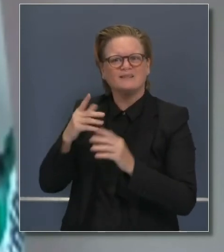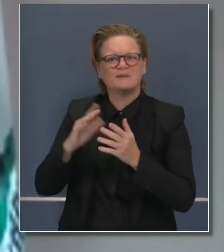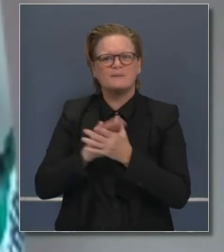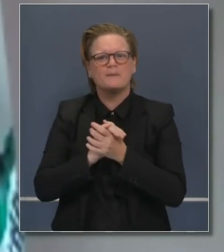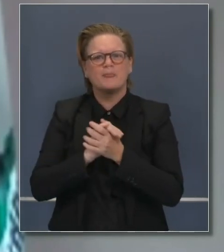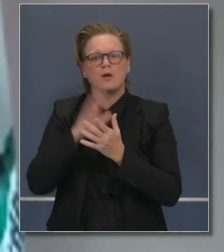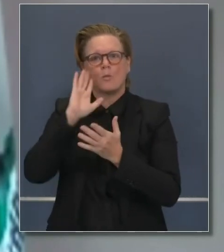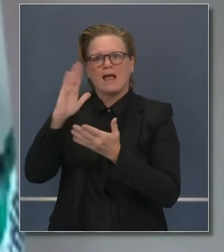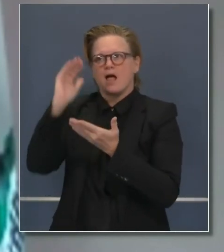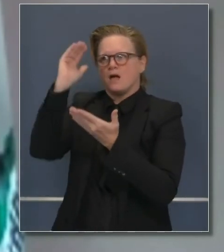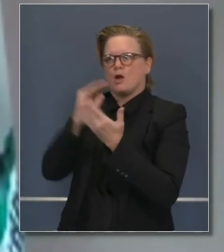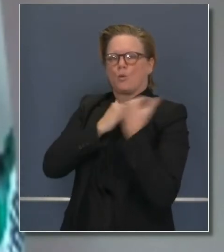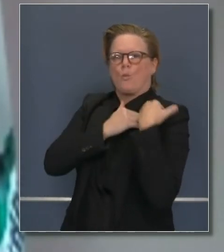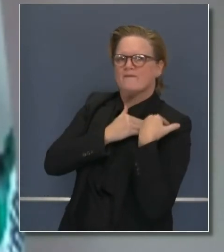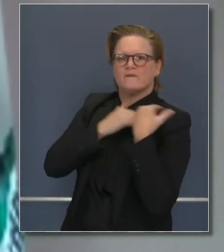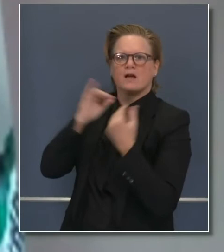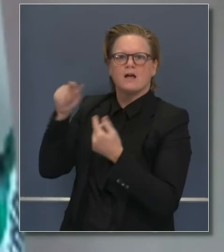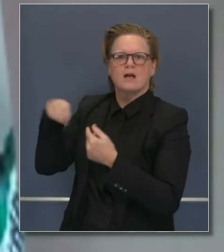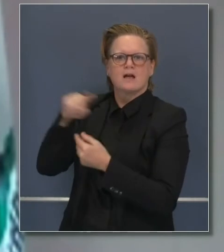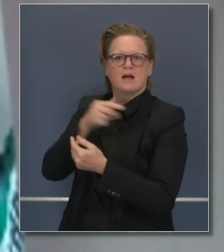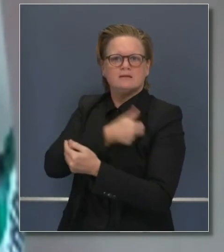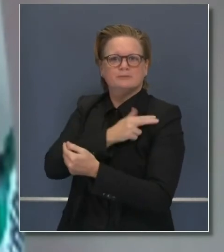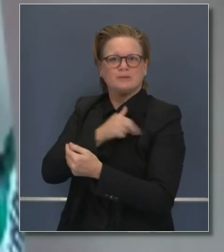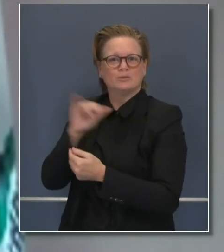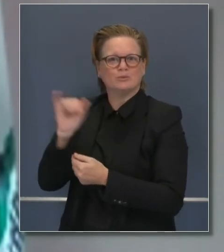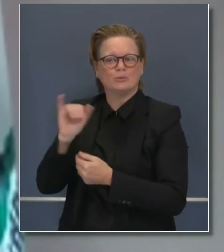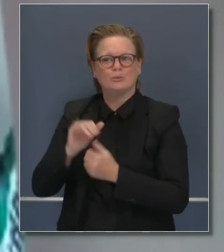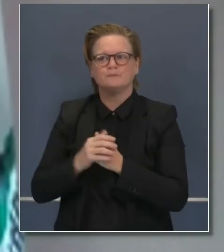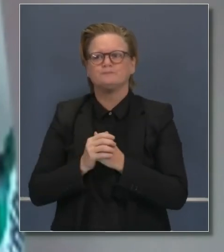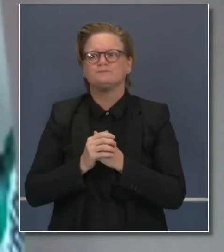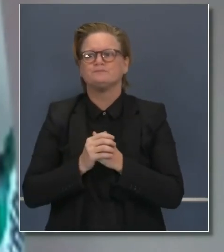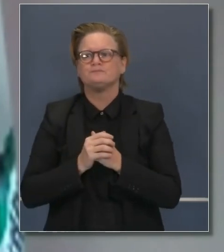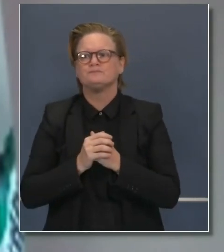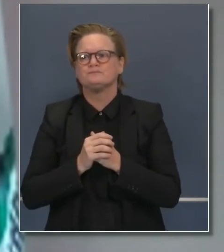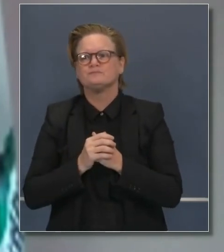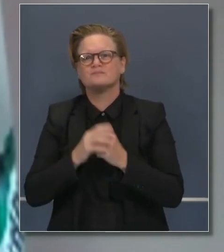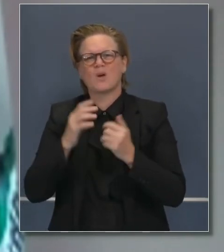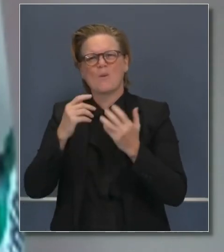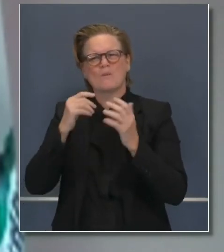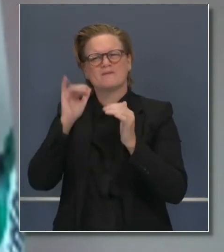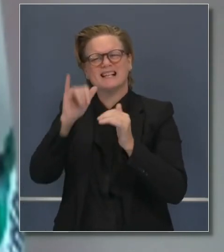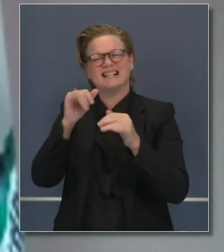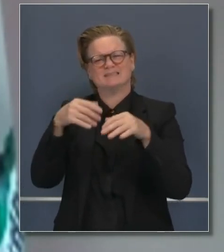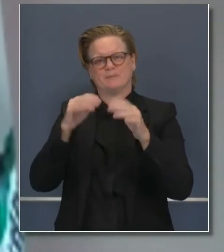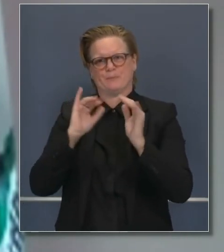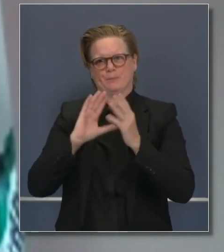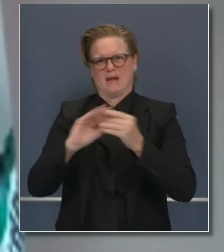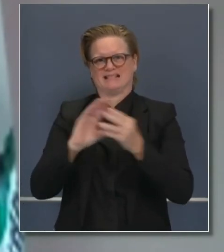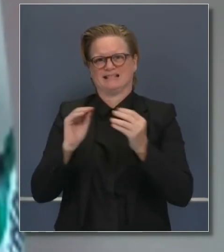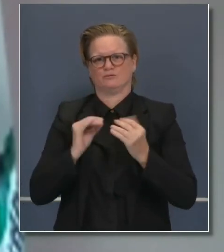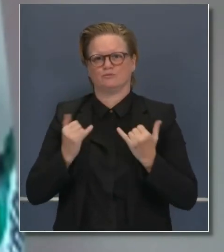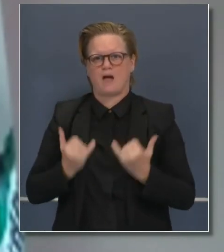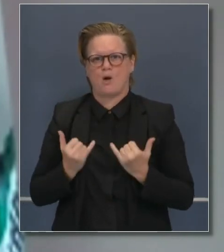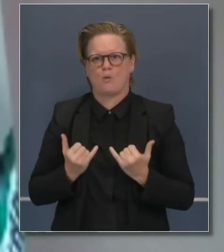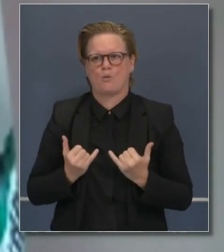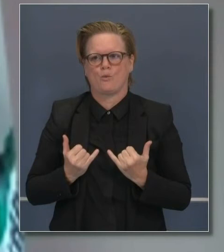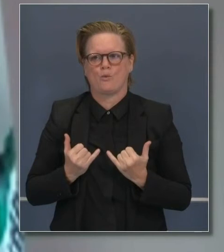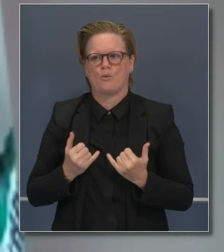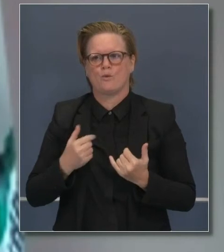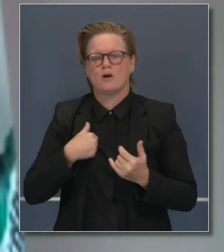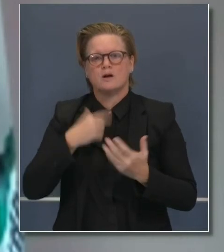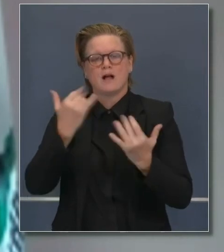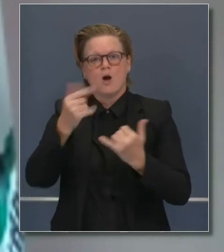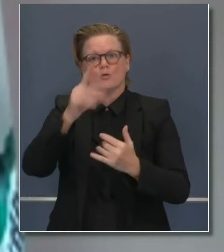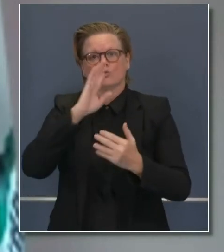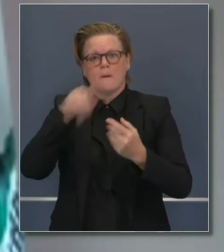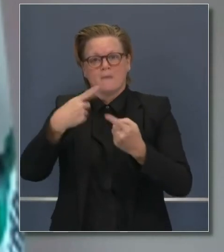And so that is certainly the message of the day. Many of the industries that you spoke about, John, I think it's simple.